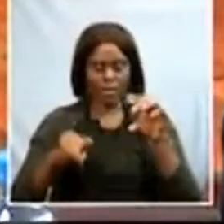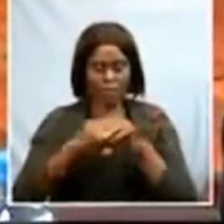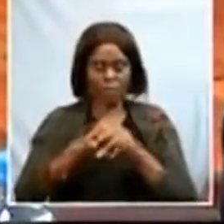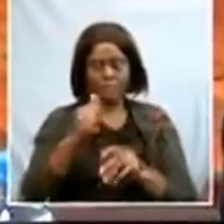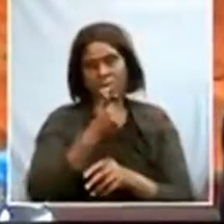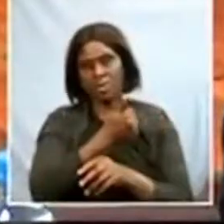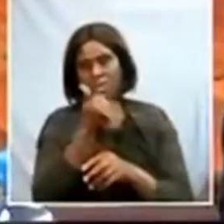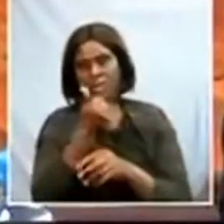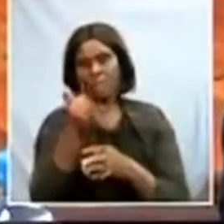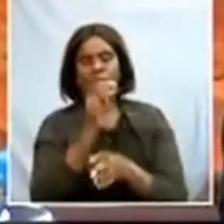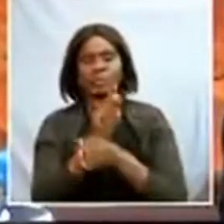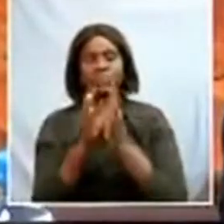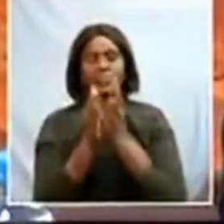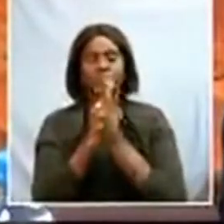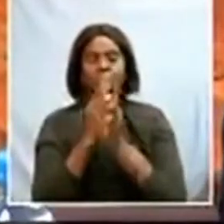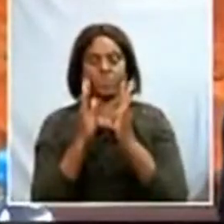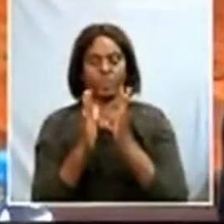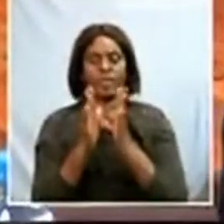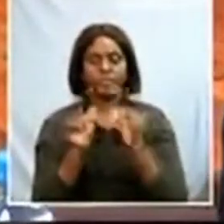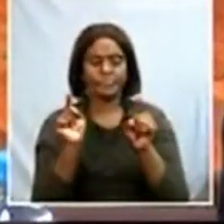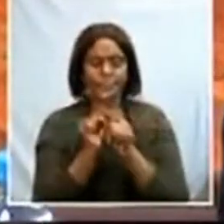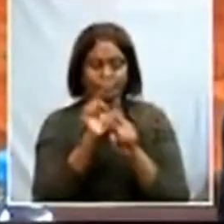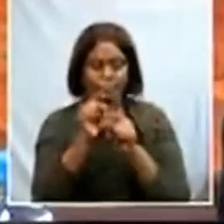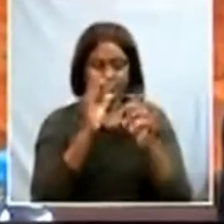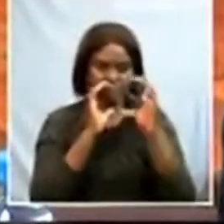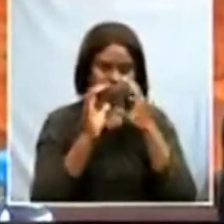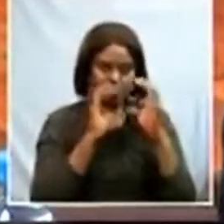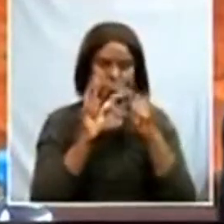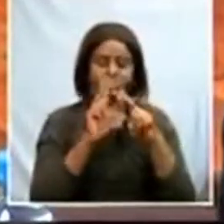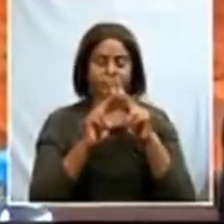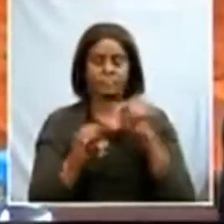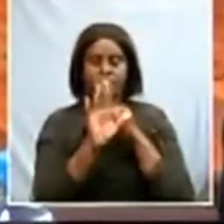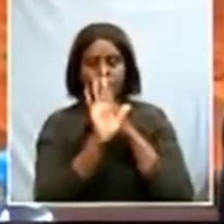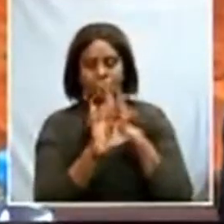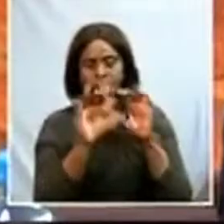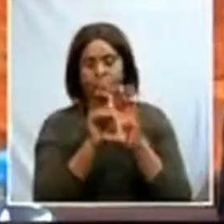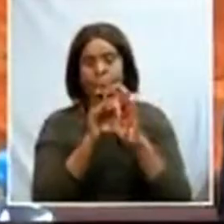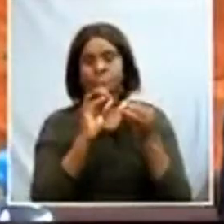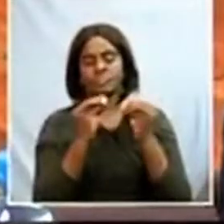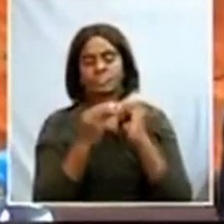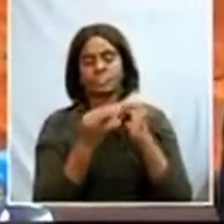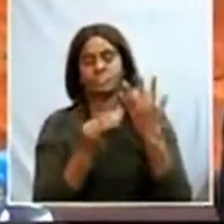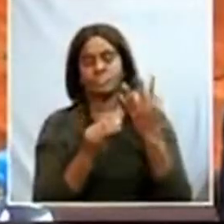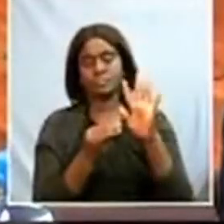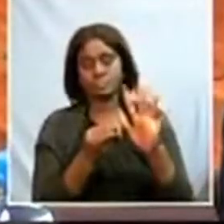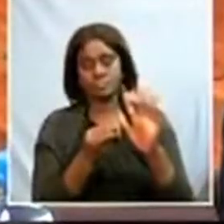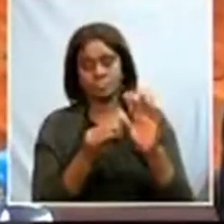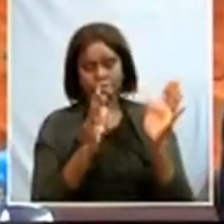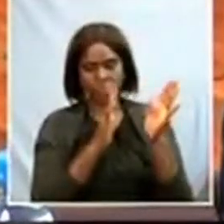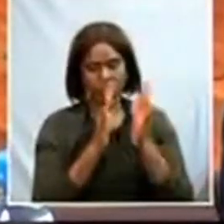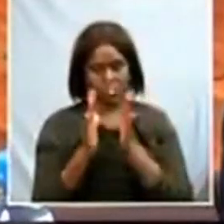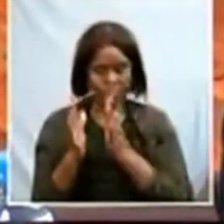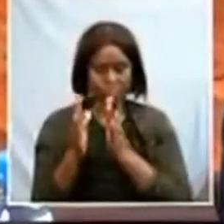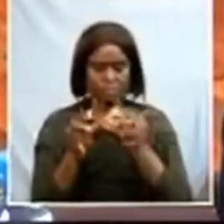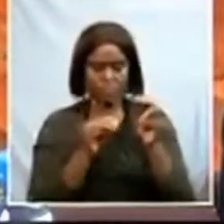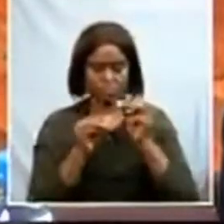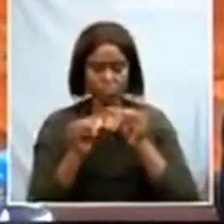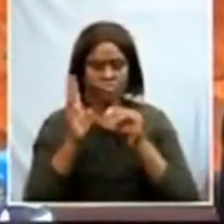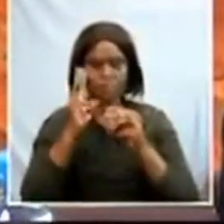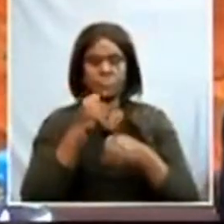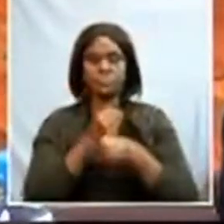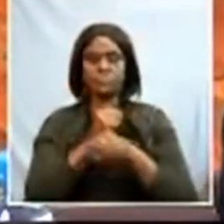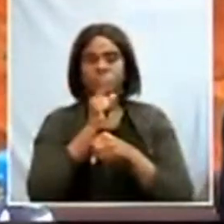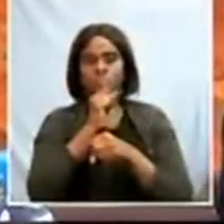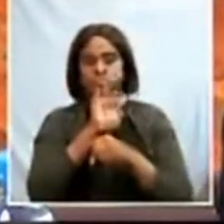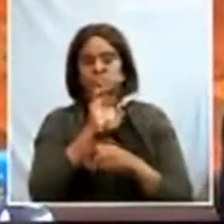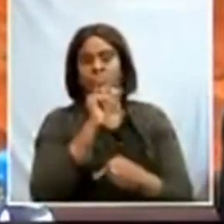another contractor. The correspondences, Chair, are there on Appendix 5. The major measure, management to ensure that